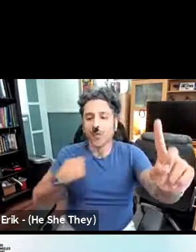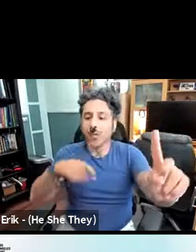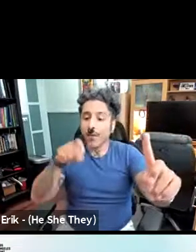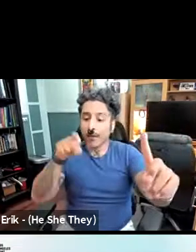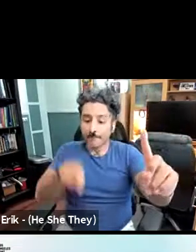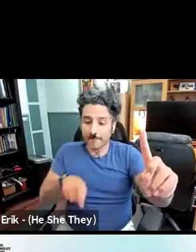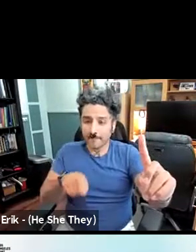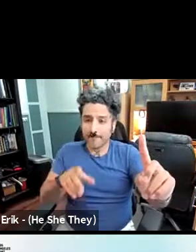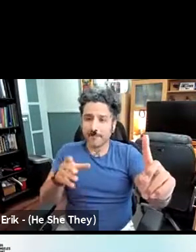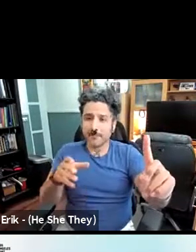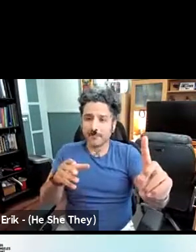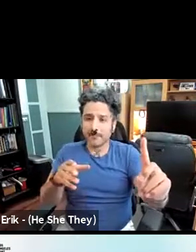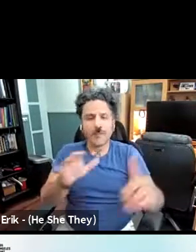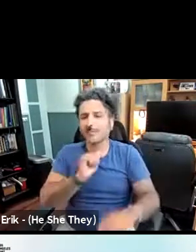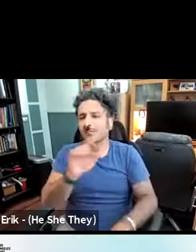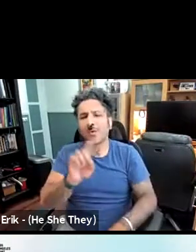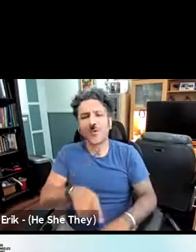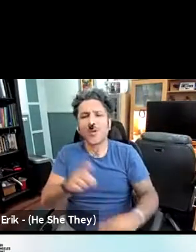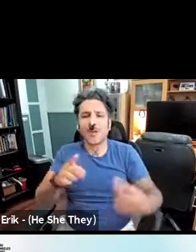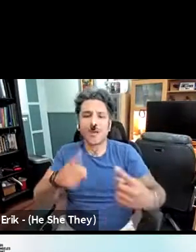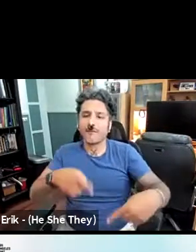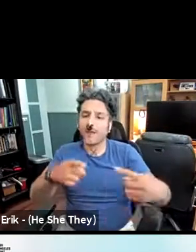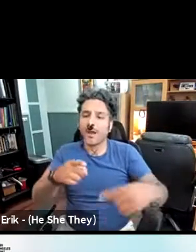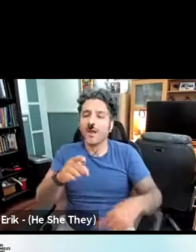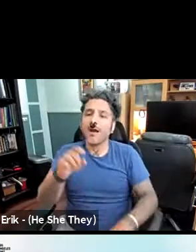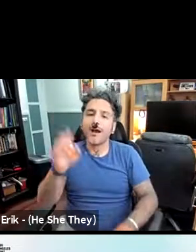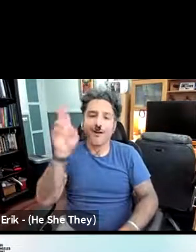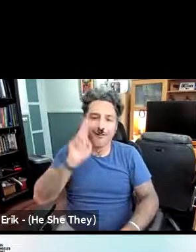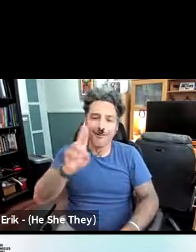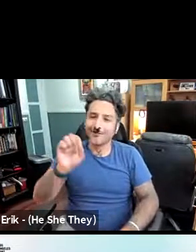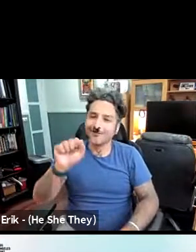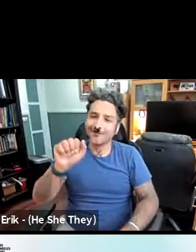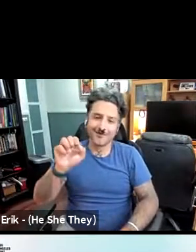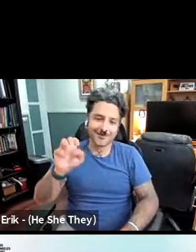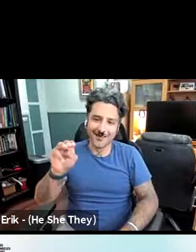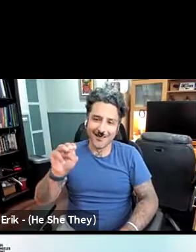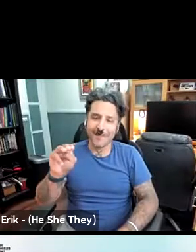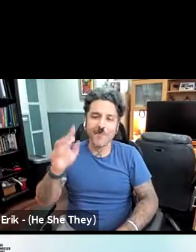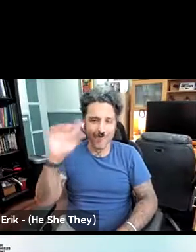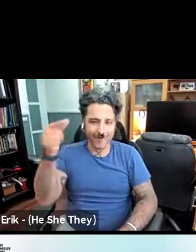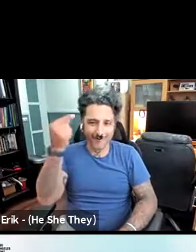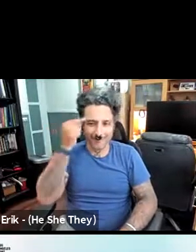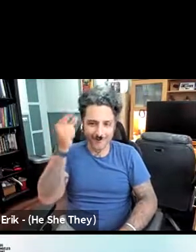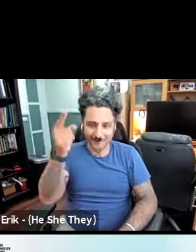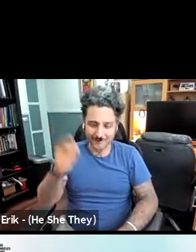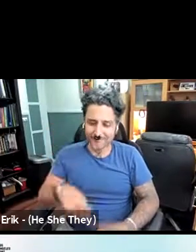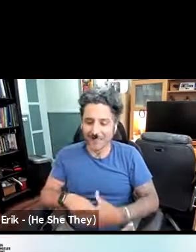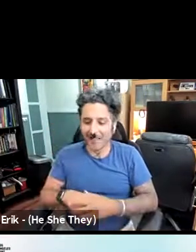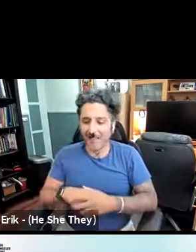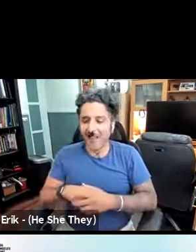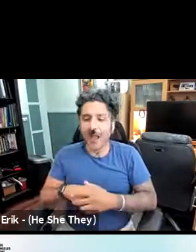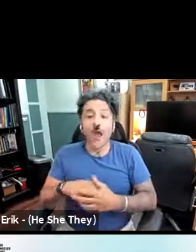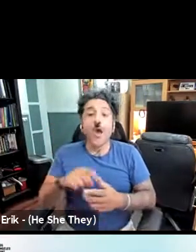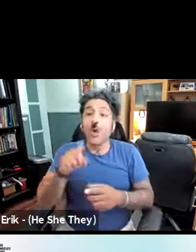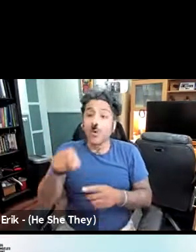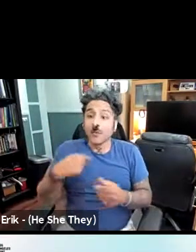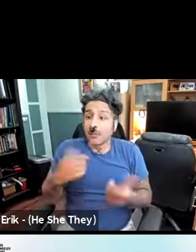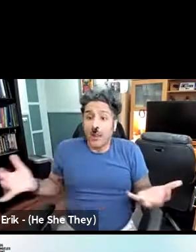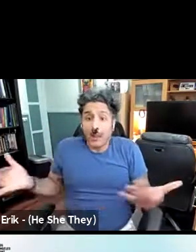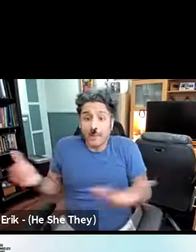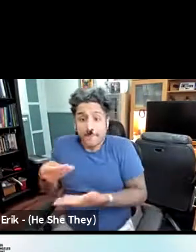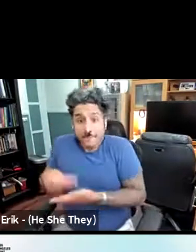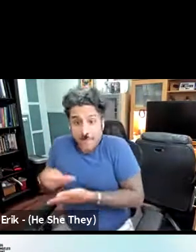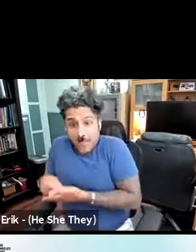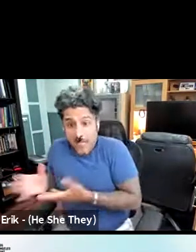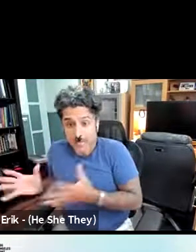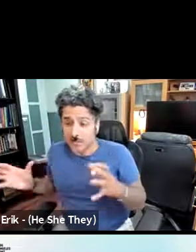it ain't no way we gonna fight Uncle Sam. Ain't no way. So we better get that money together and hold what we